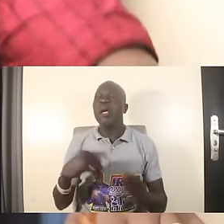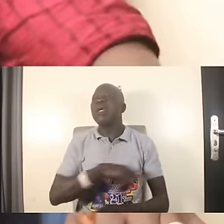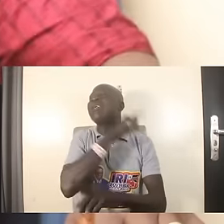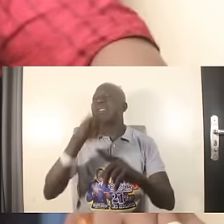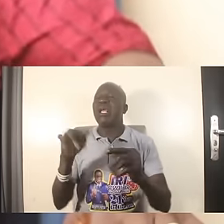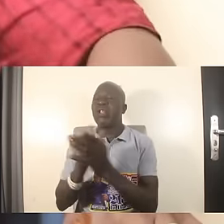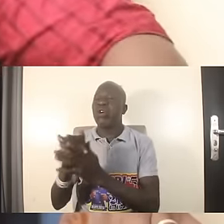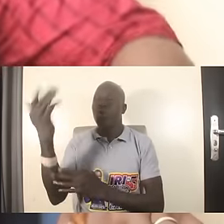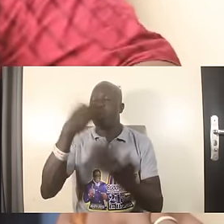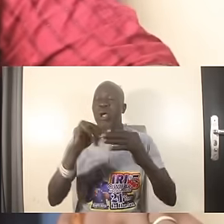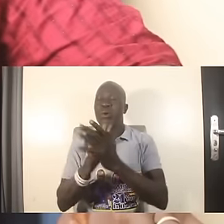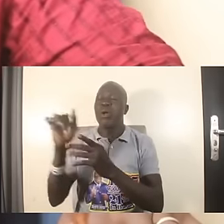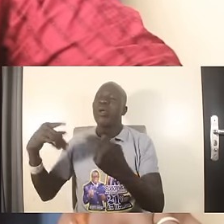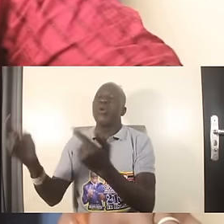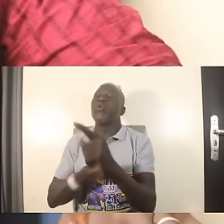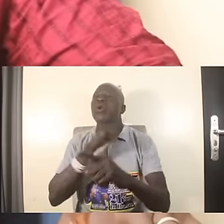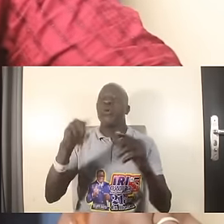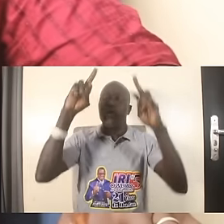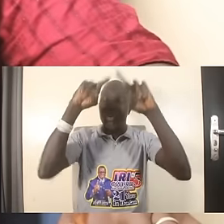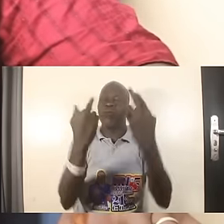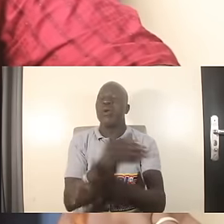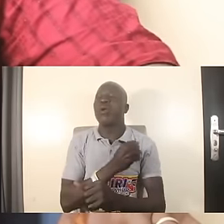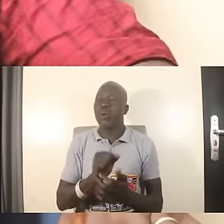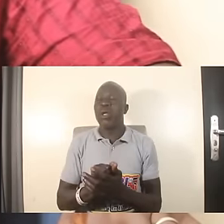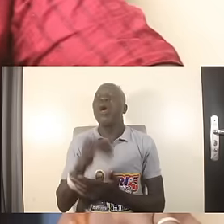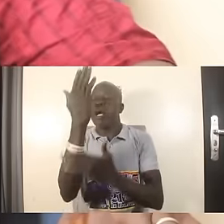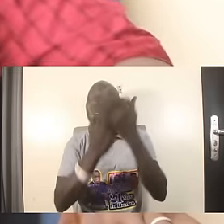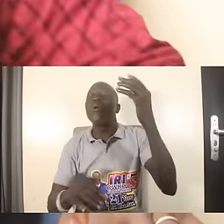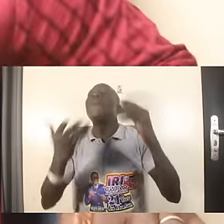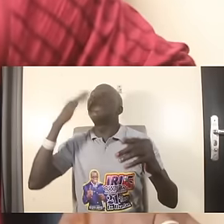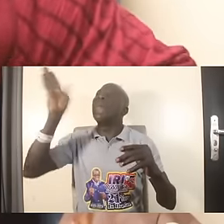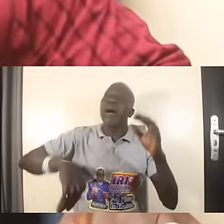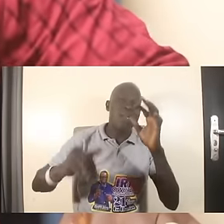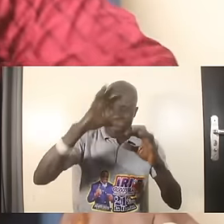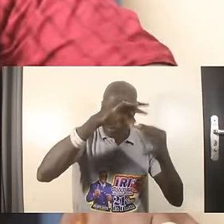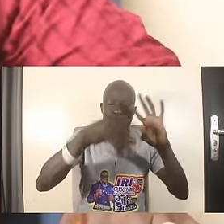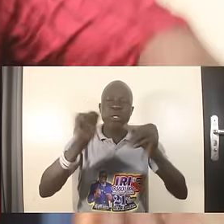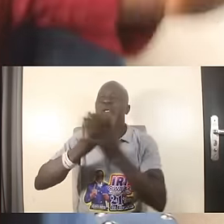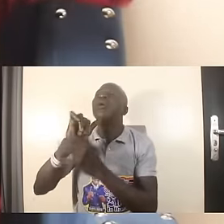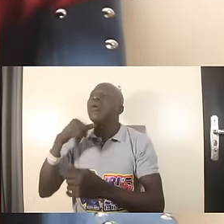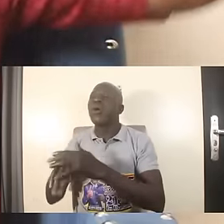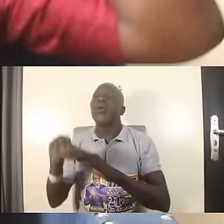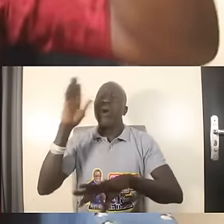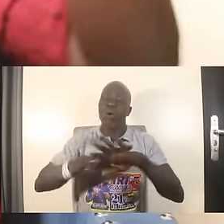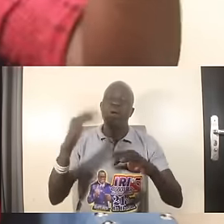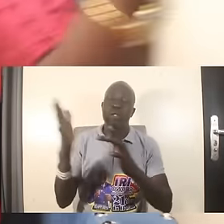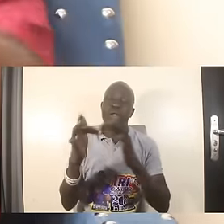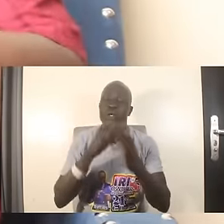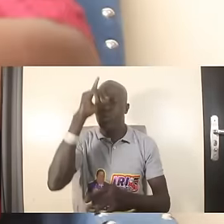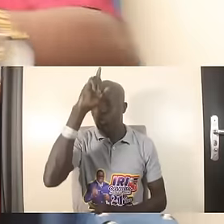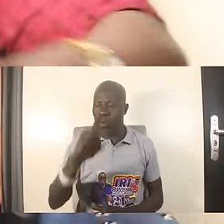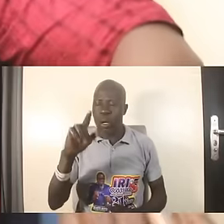power. That is when your roof will not have a roof. Those evil spirits of principalities. We call the name